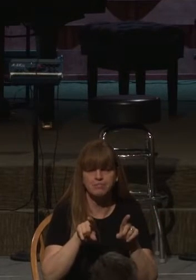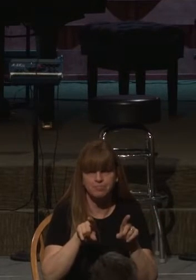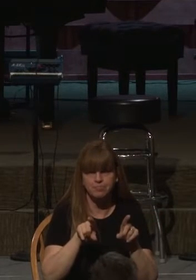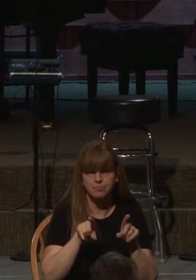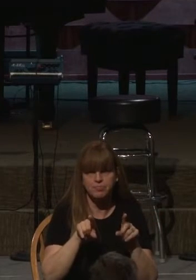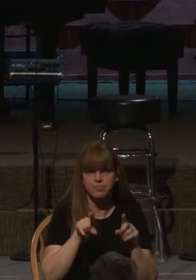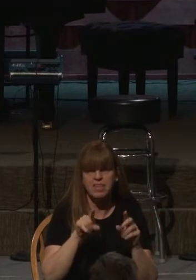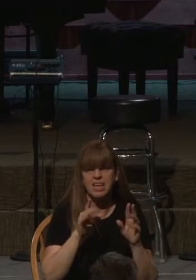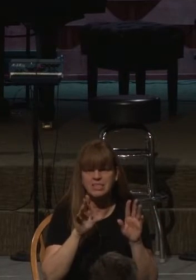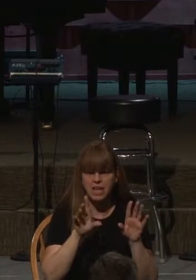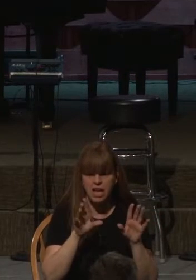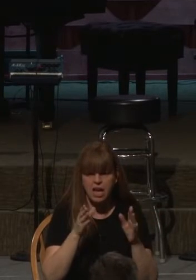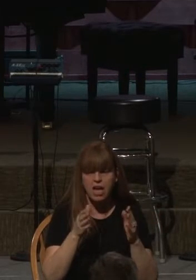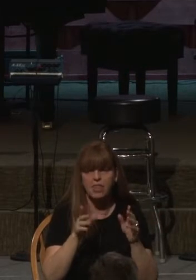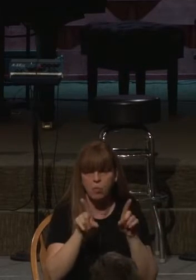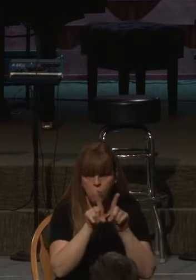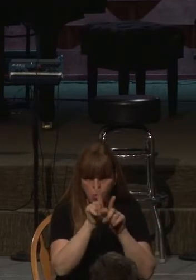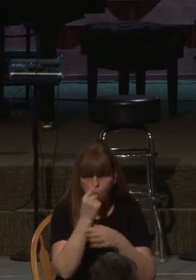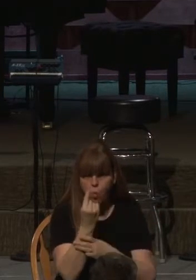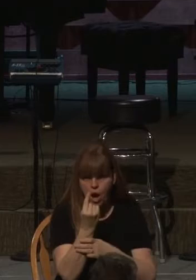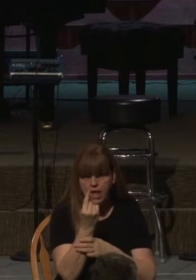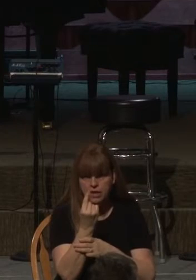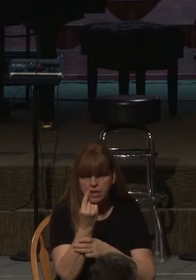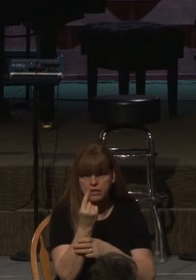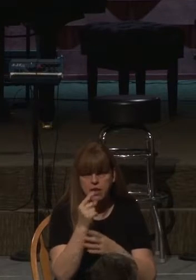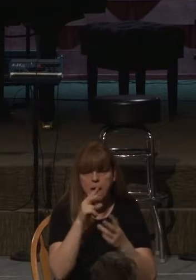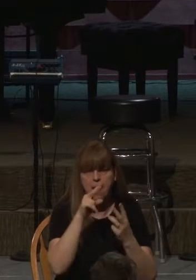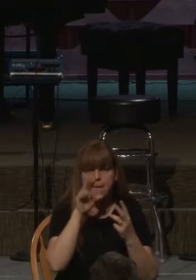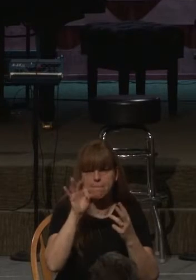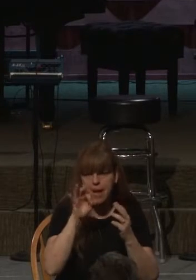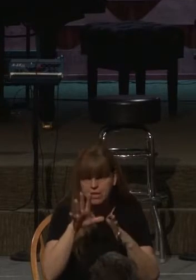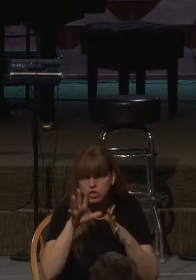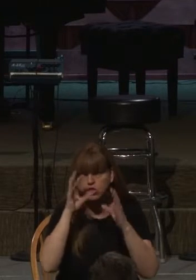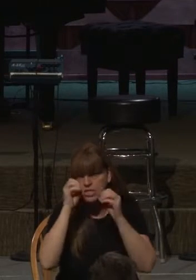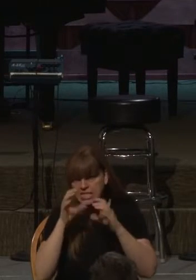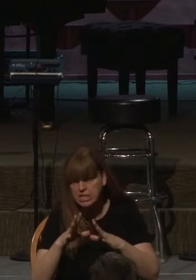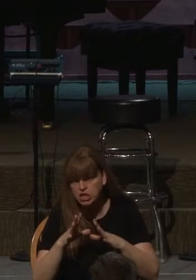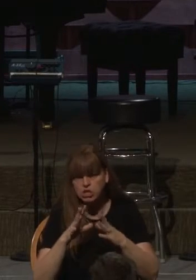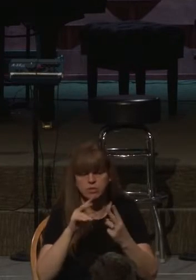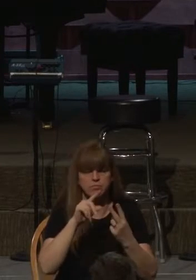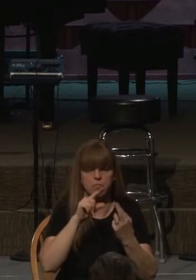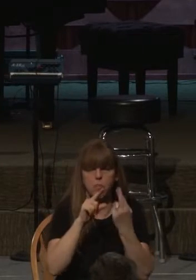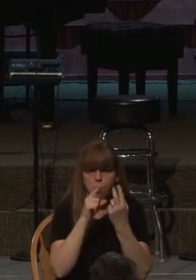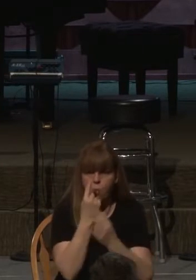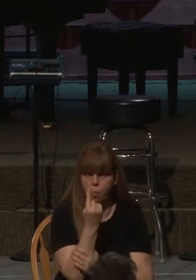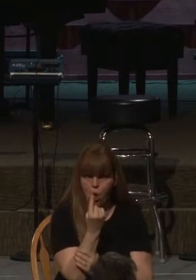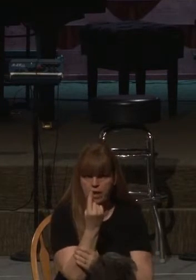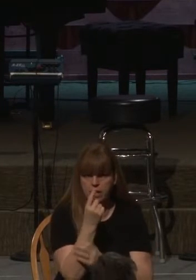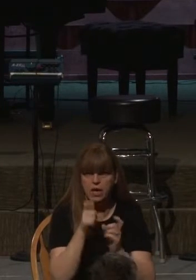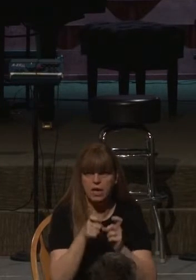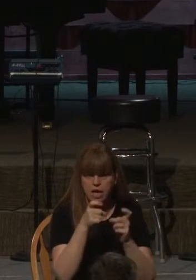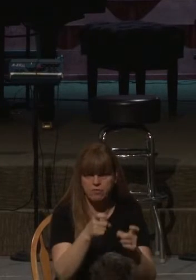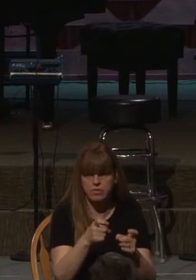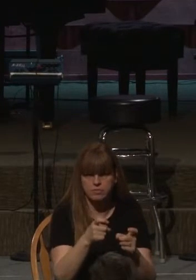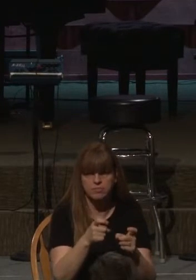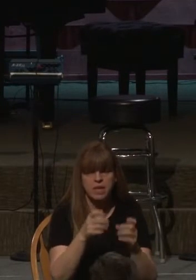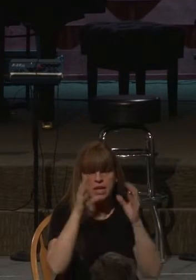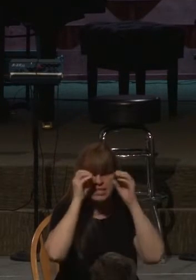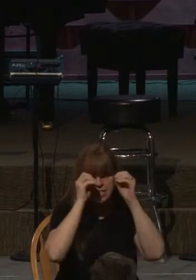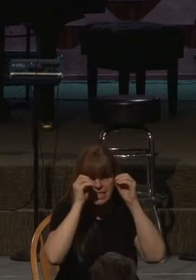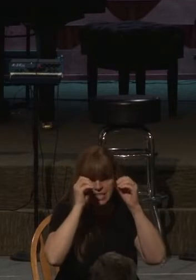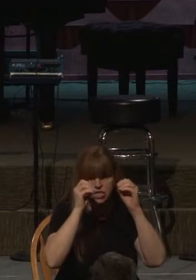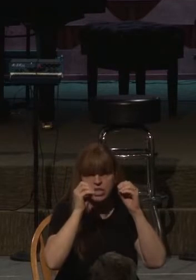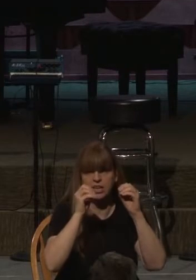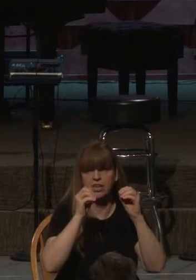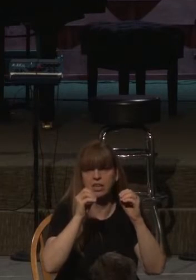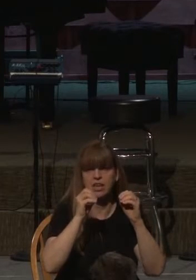represent really one and the same gifting. That of shepherding the flock by nurturing, instructing, correcting,